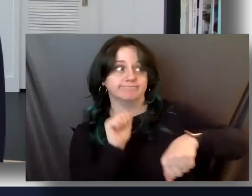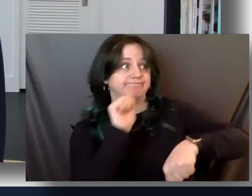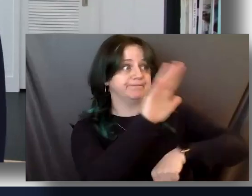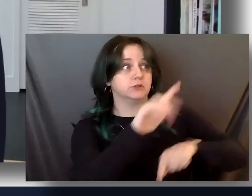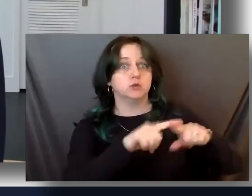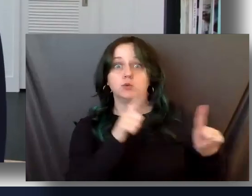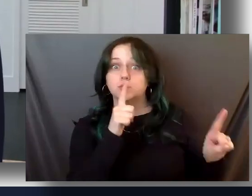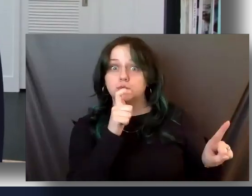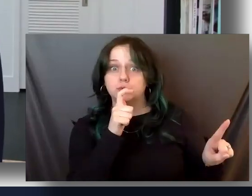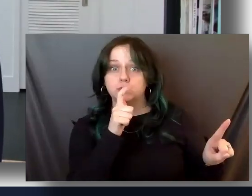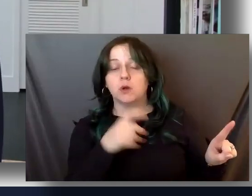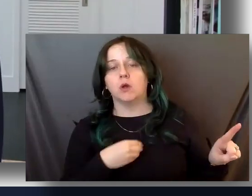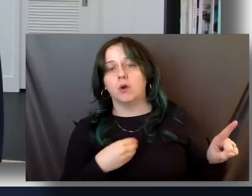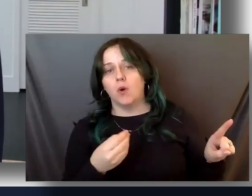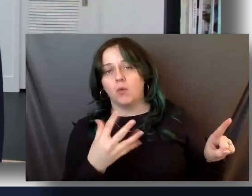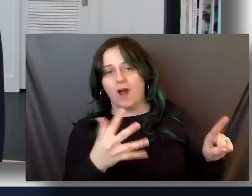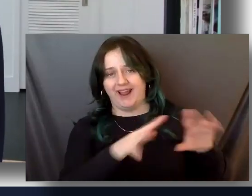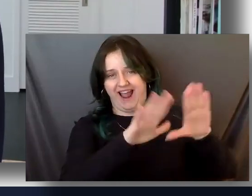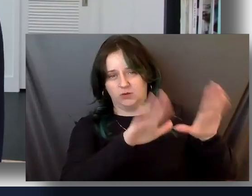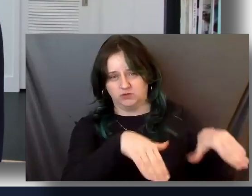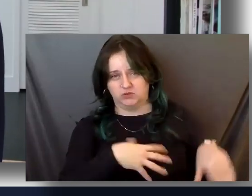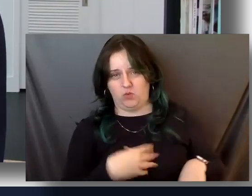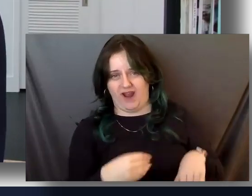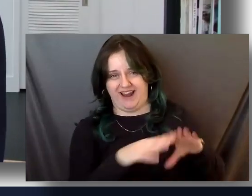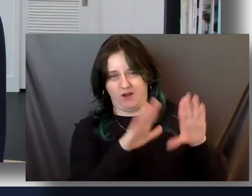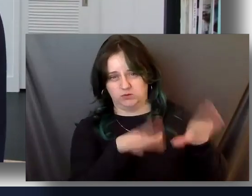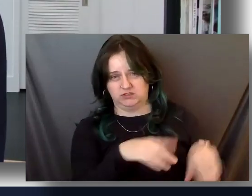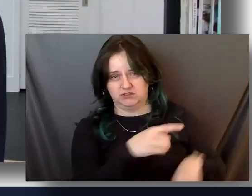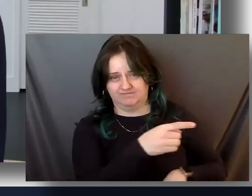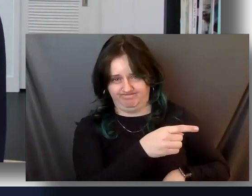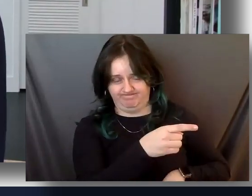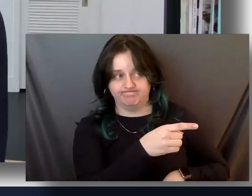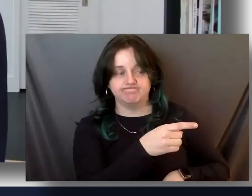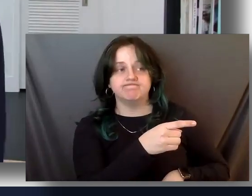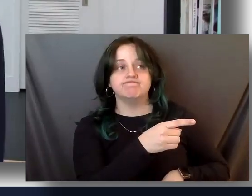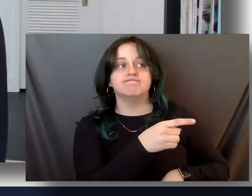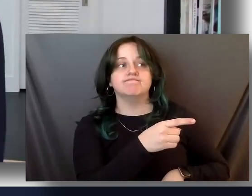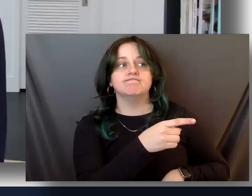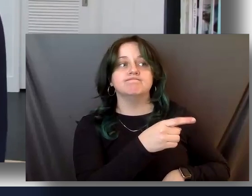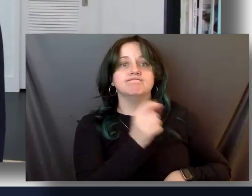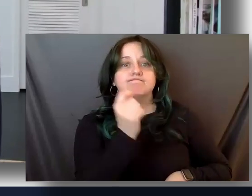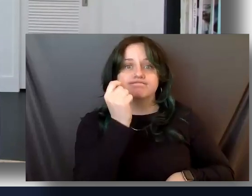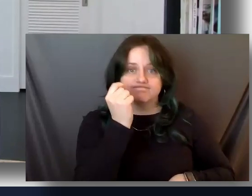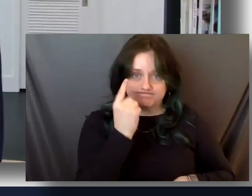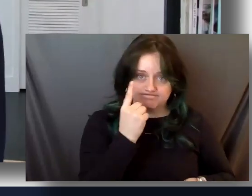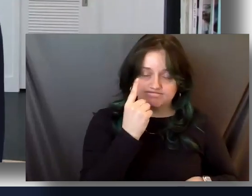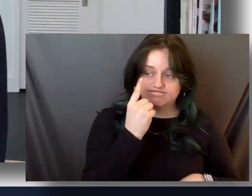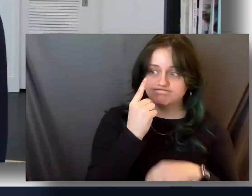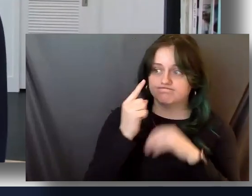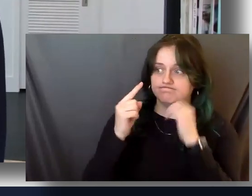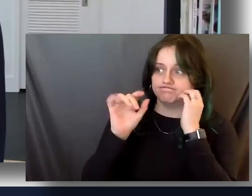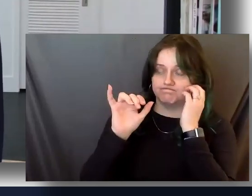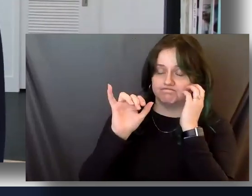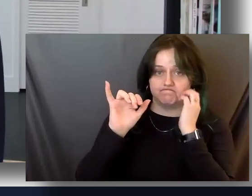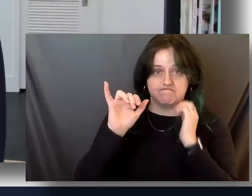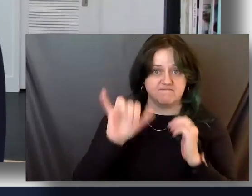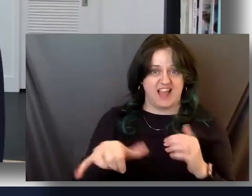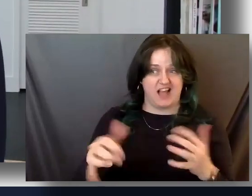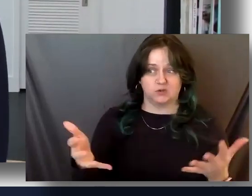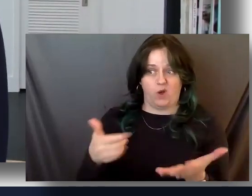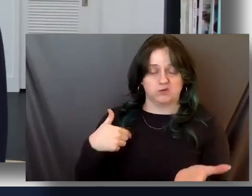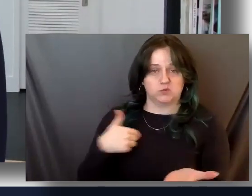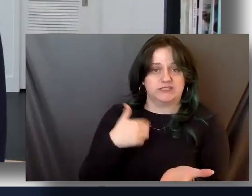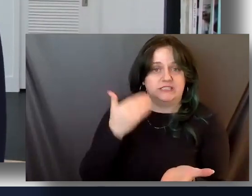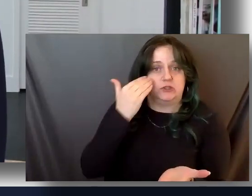that list to the White House. So that's what we know about when the